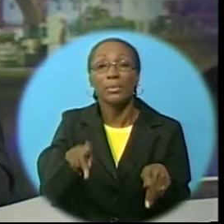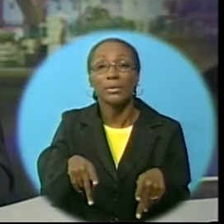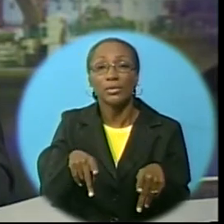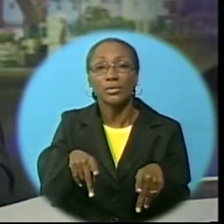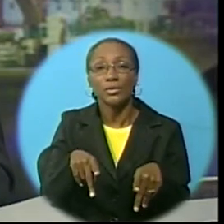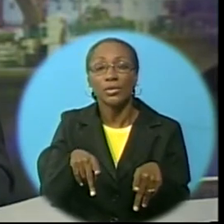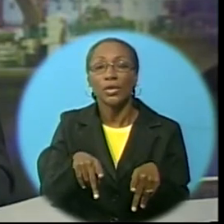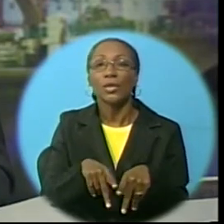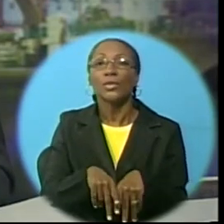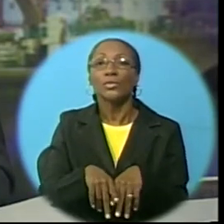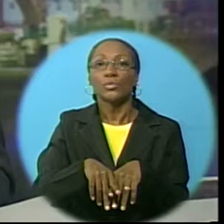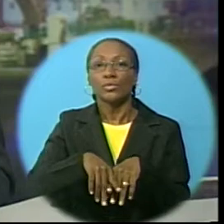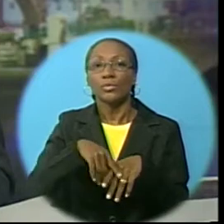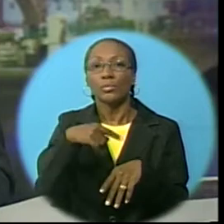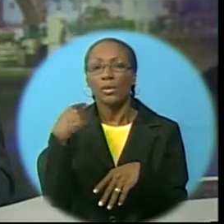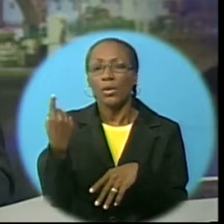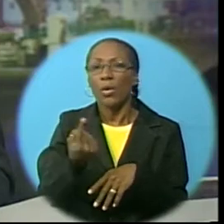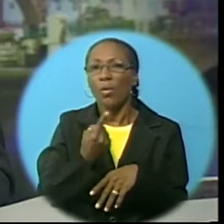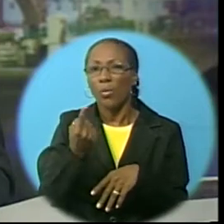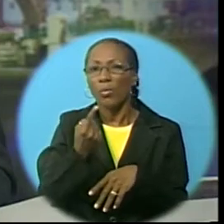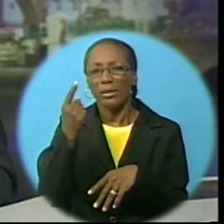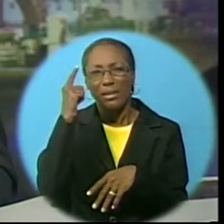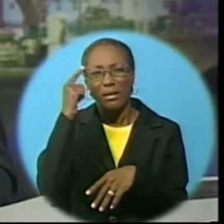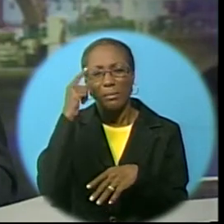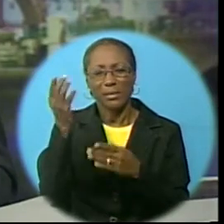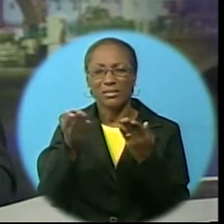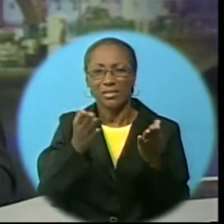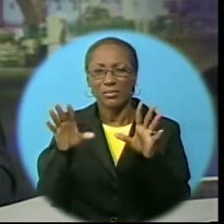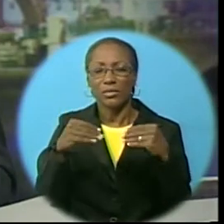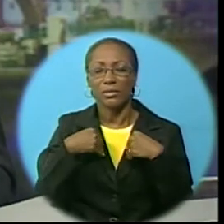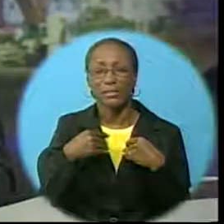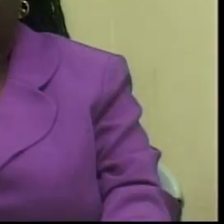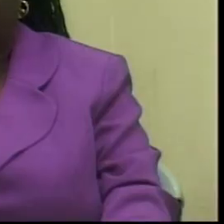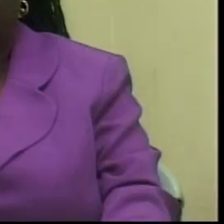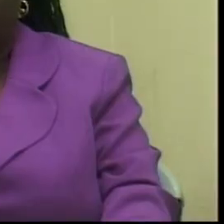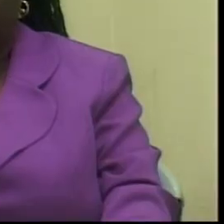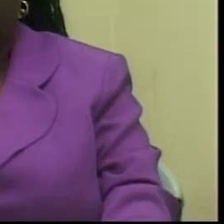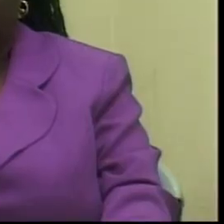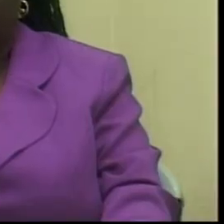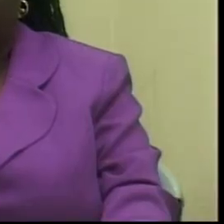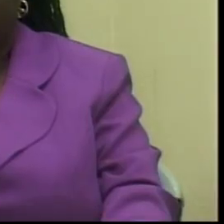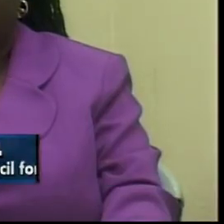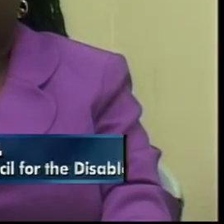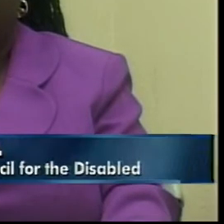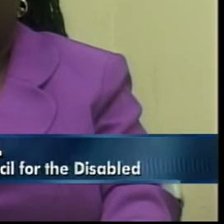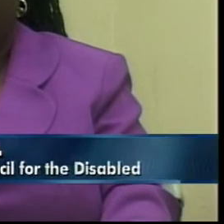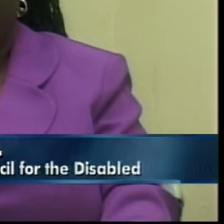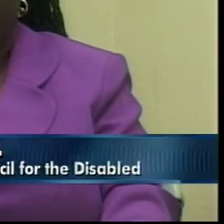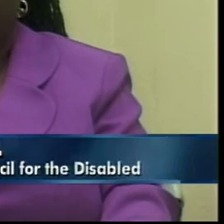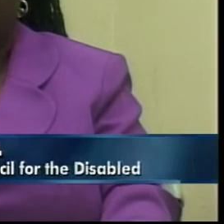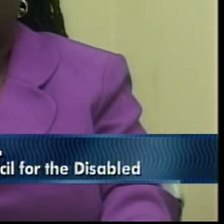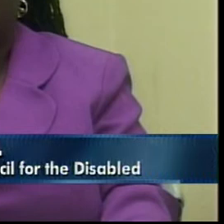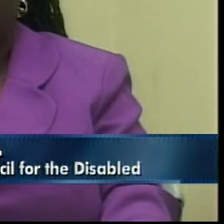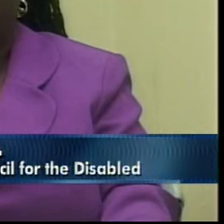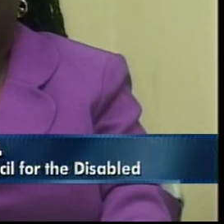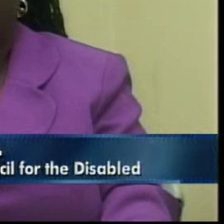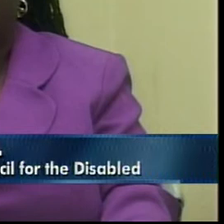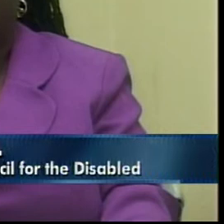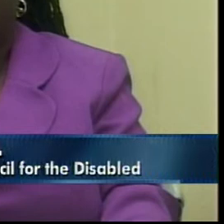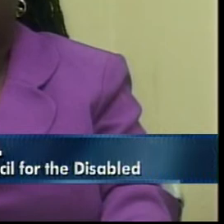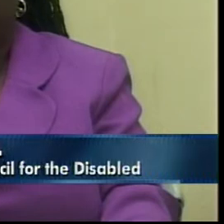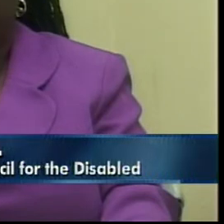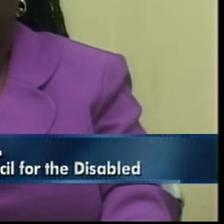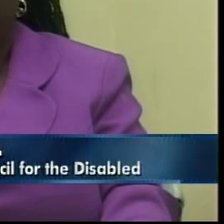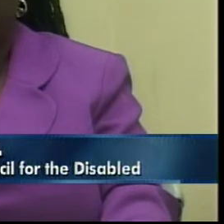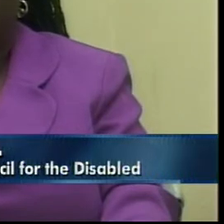being considered service recipients. We have the right and the opportunity when